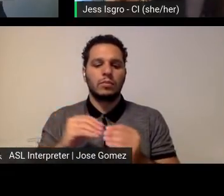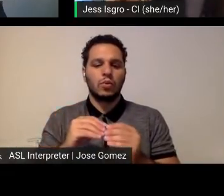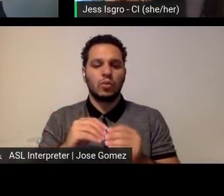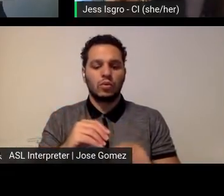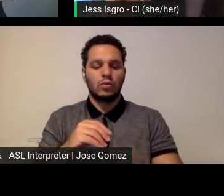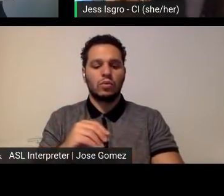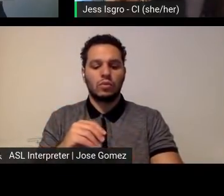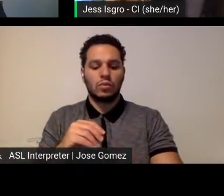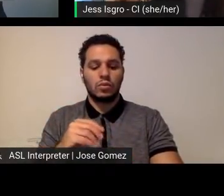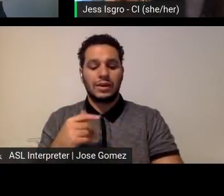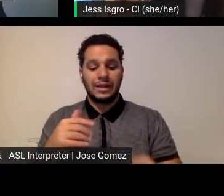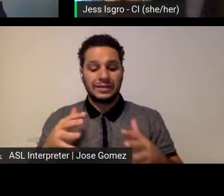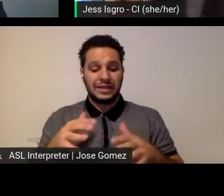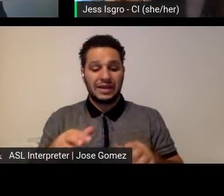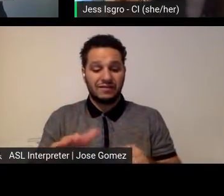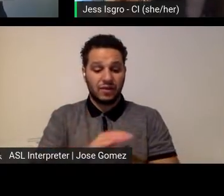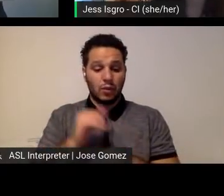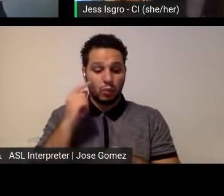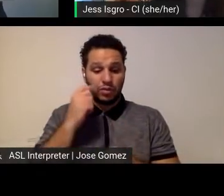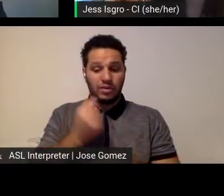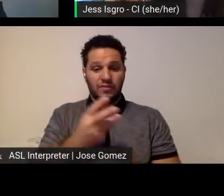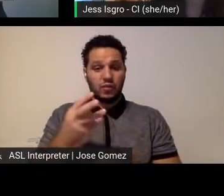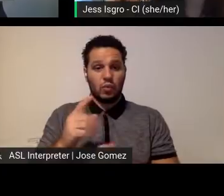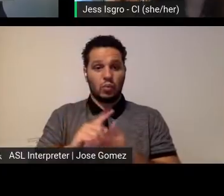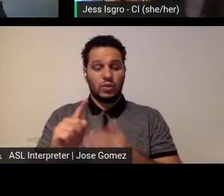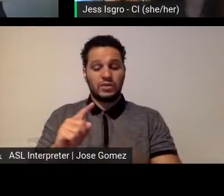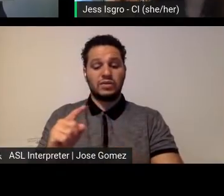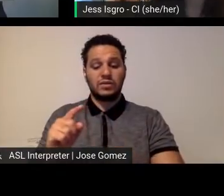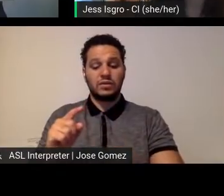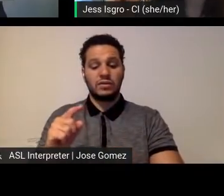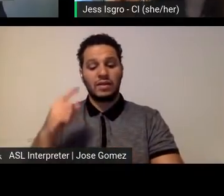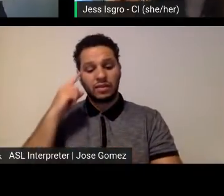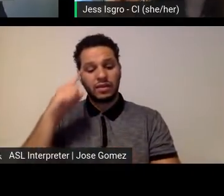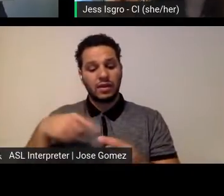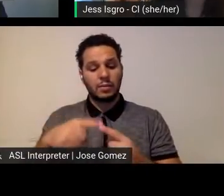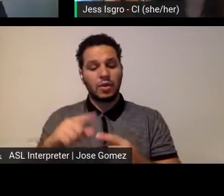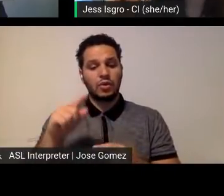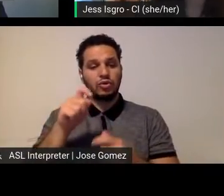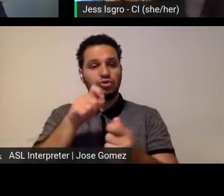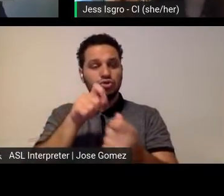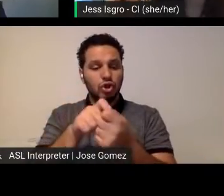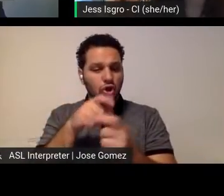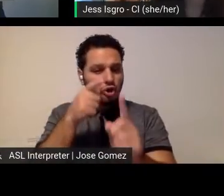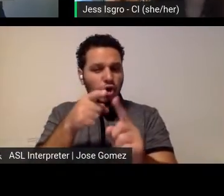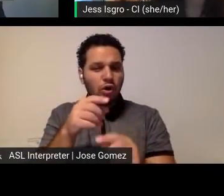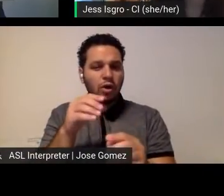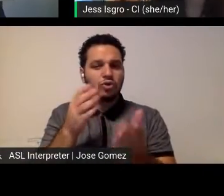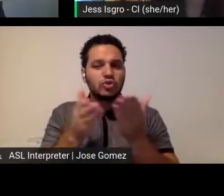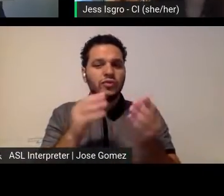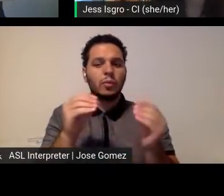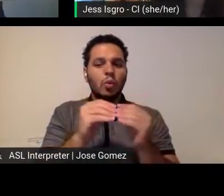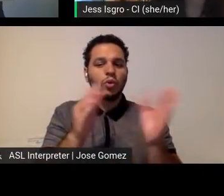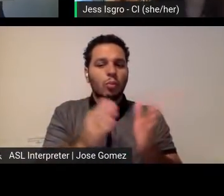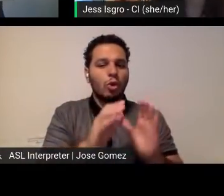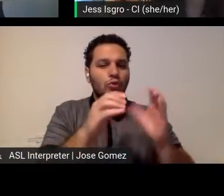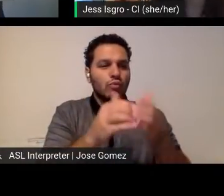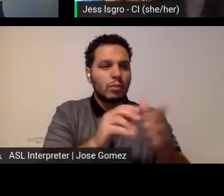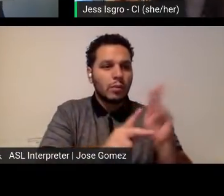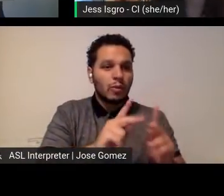filled, especially over the next couple of weeks. So think about targeting and how you can serve a smaller group of people maybe really